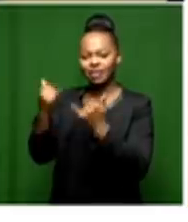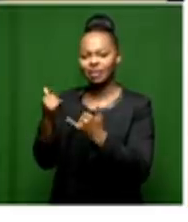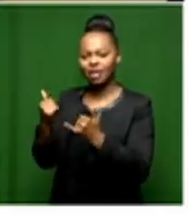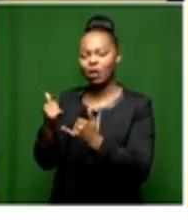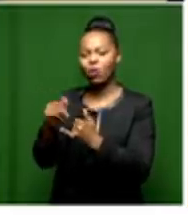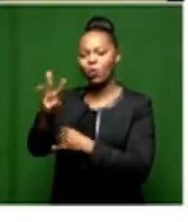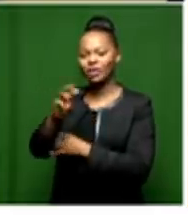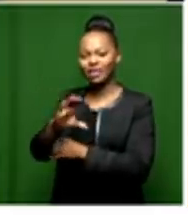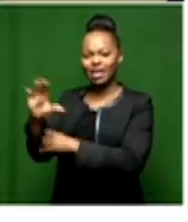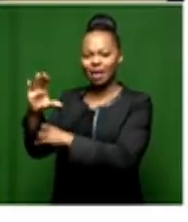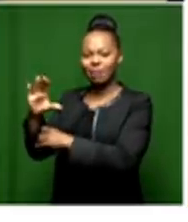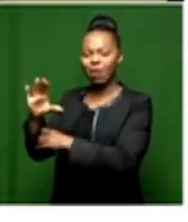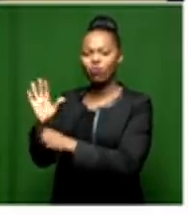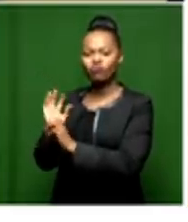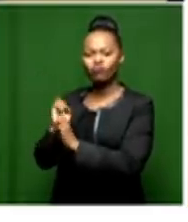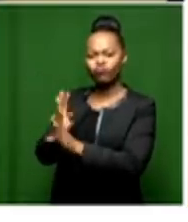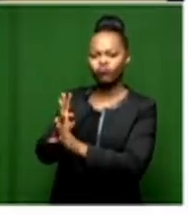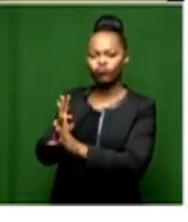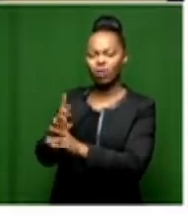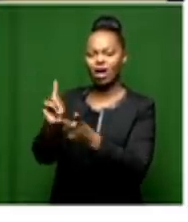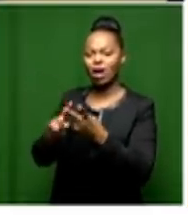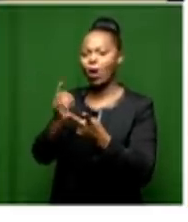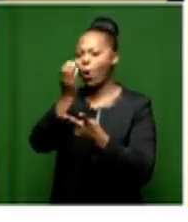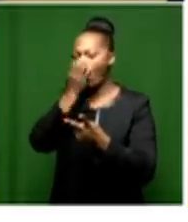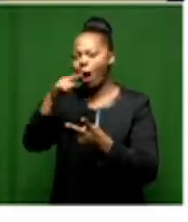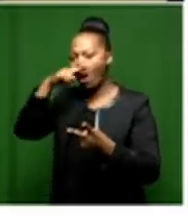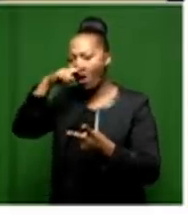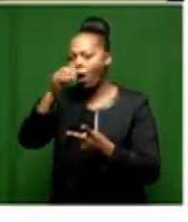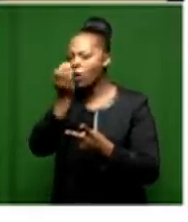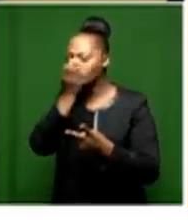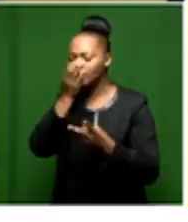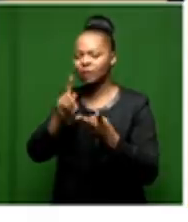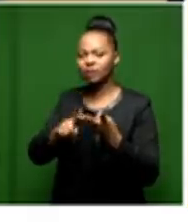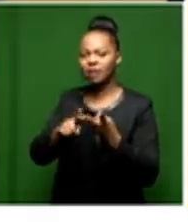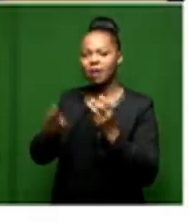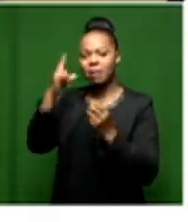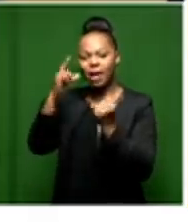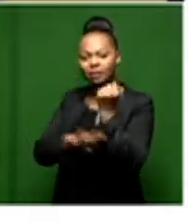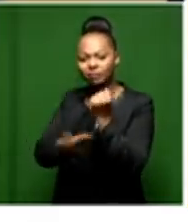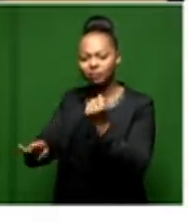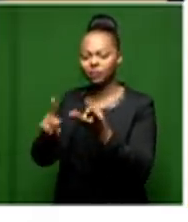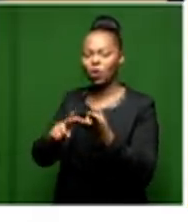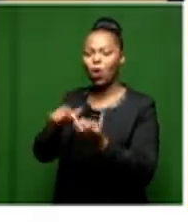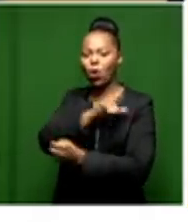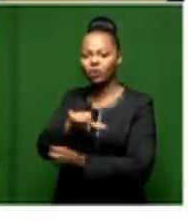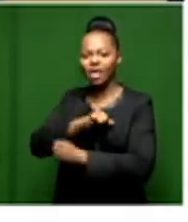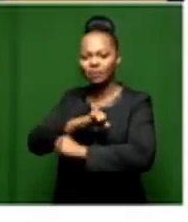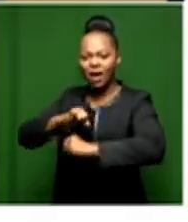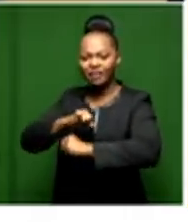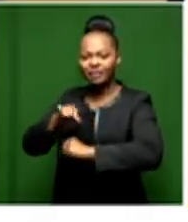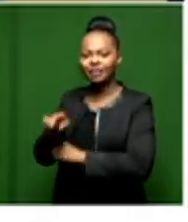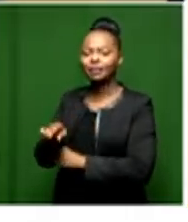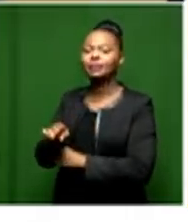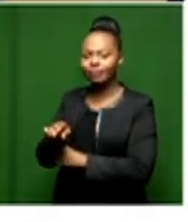in the Western Cape, and the demand for oxygen, the demand for bed space, hospital spaces. I mean,